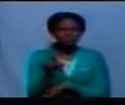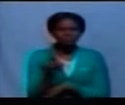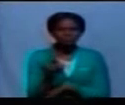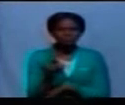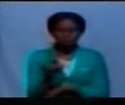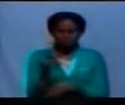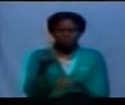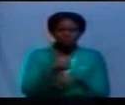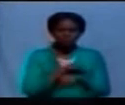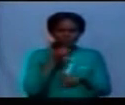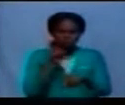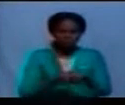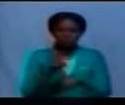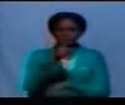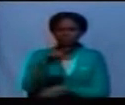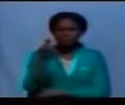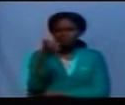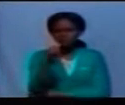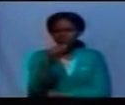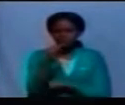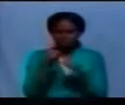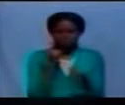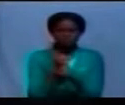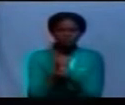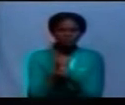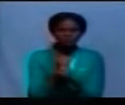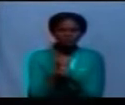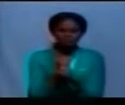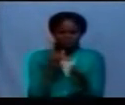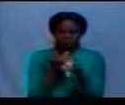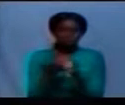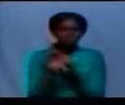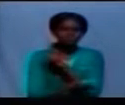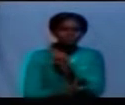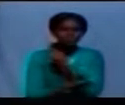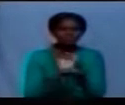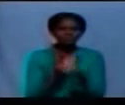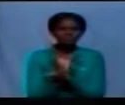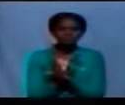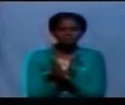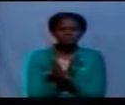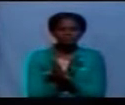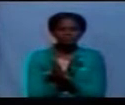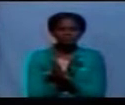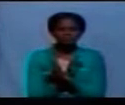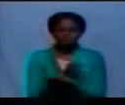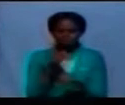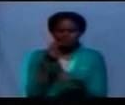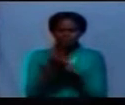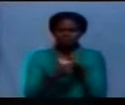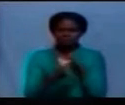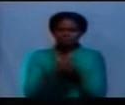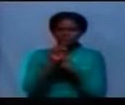been existent for the last 110 years in this country. See, the first bank came into this market